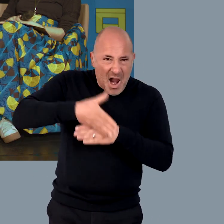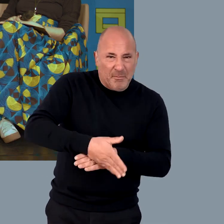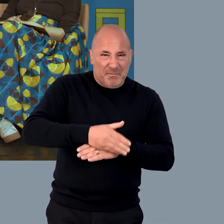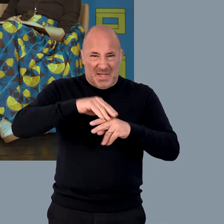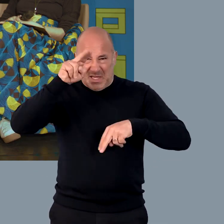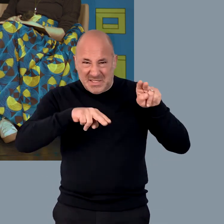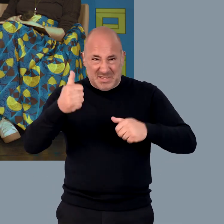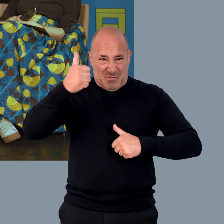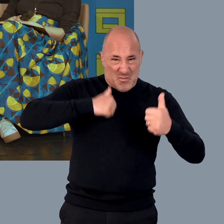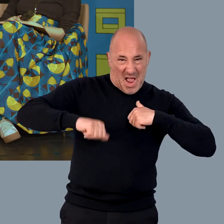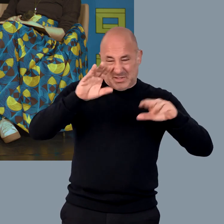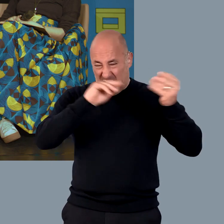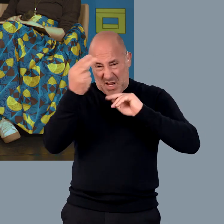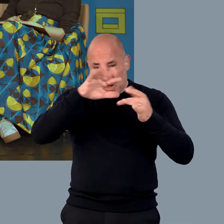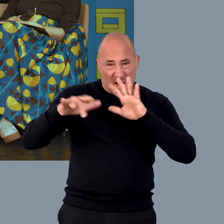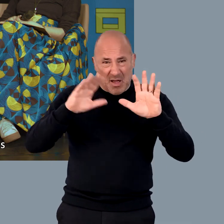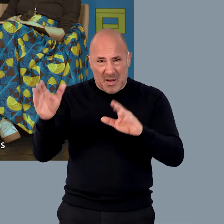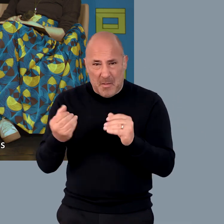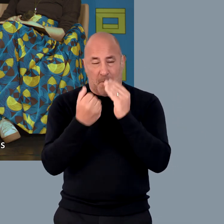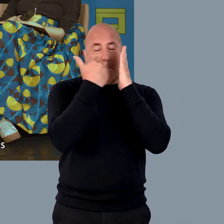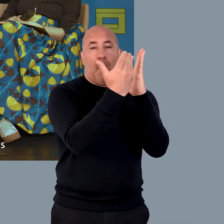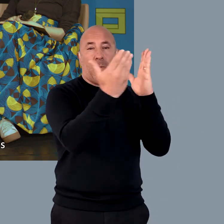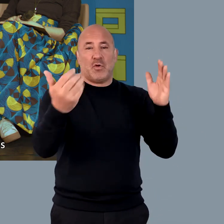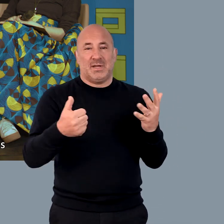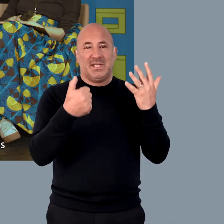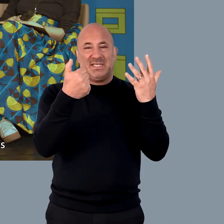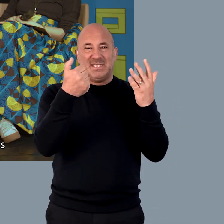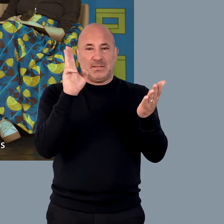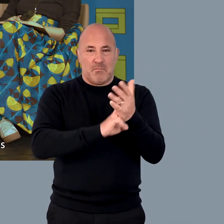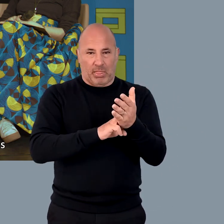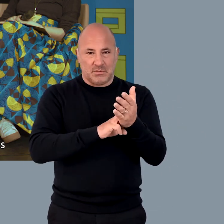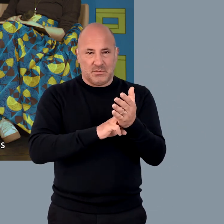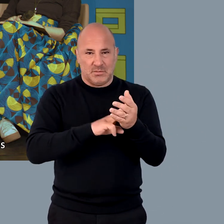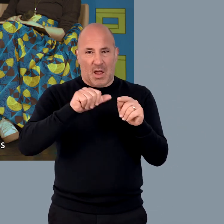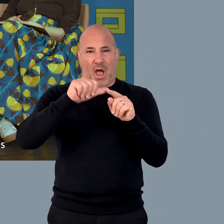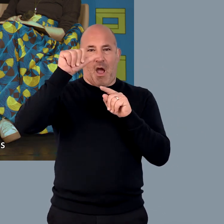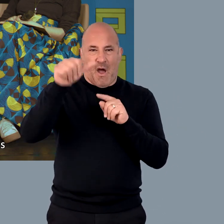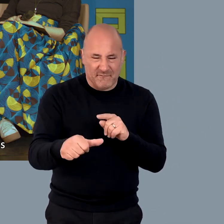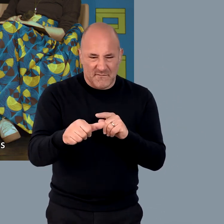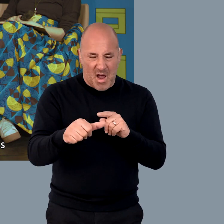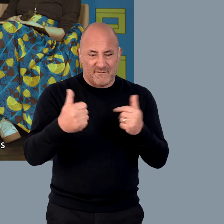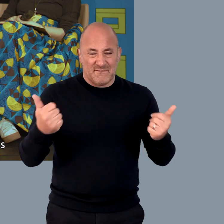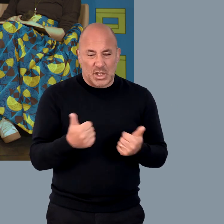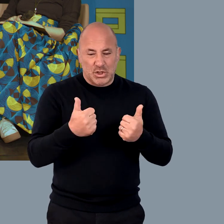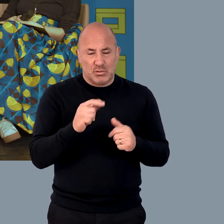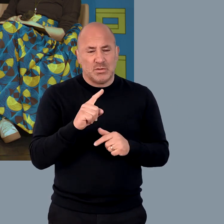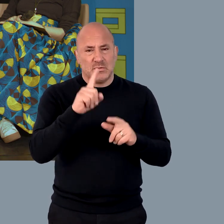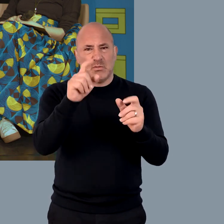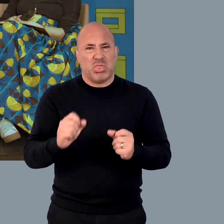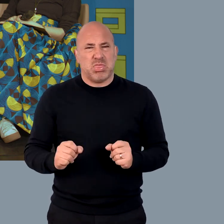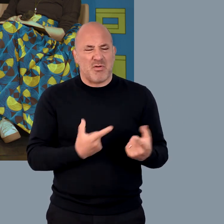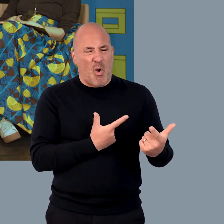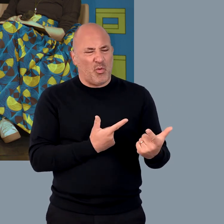feel to put so much time and energy into something that you're so proud of and have it go up and show for 6 months and then have